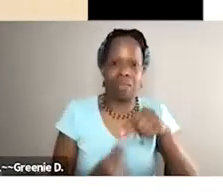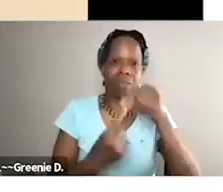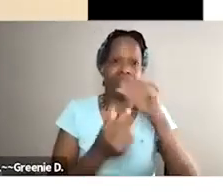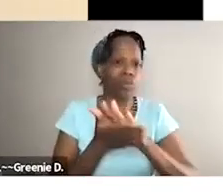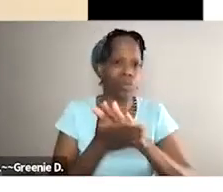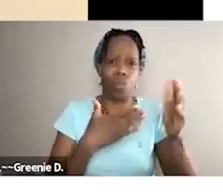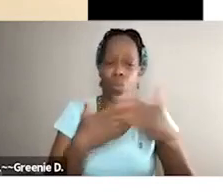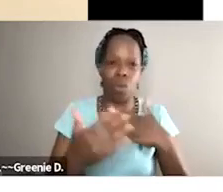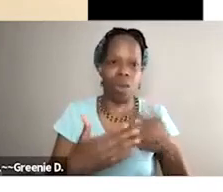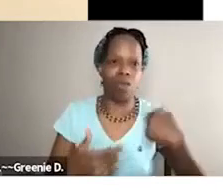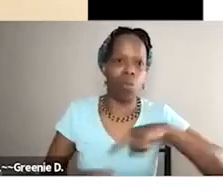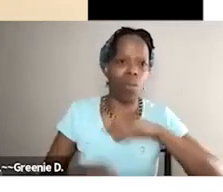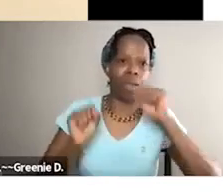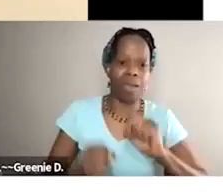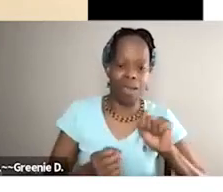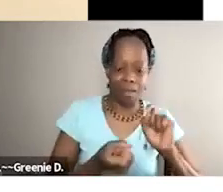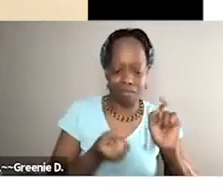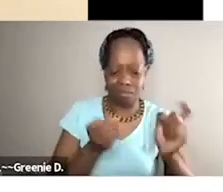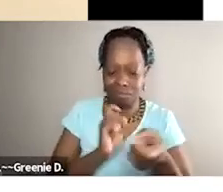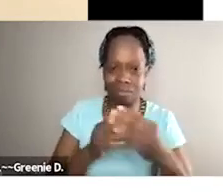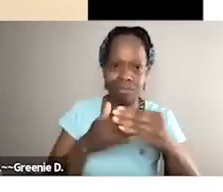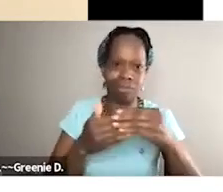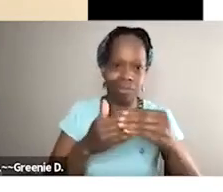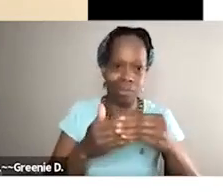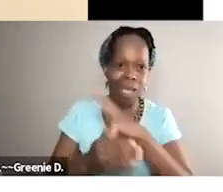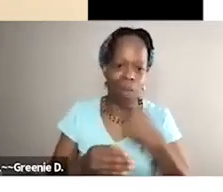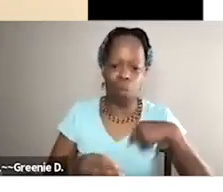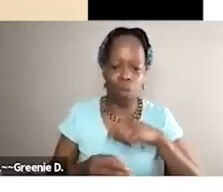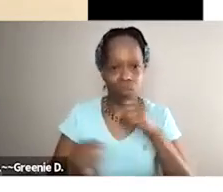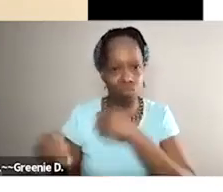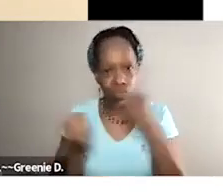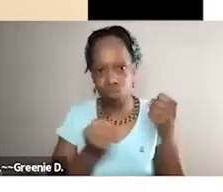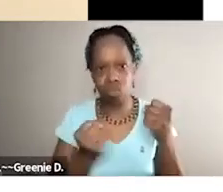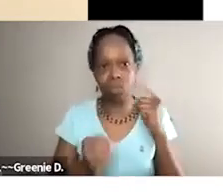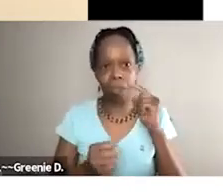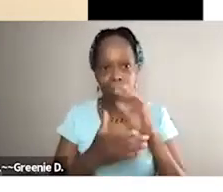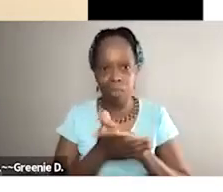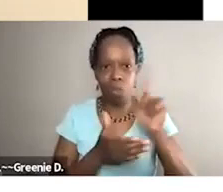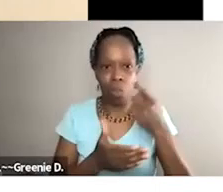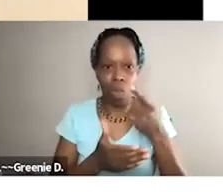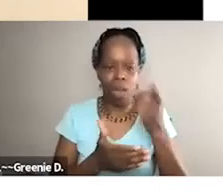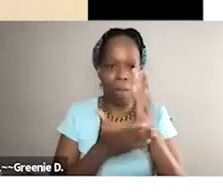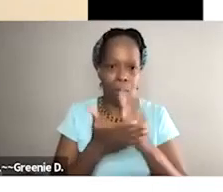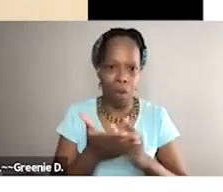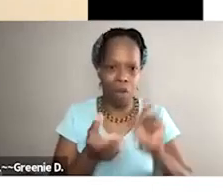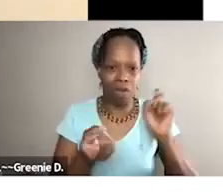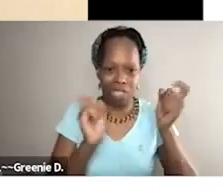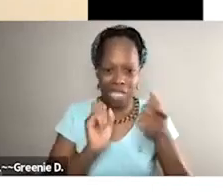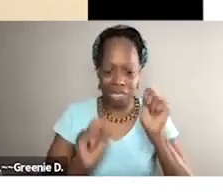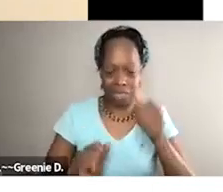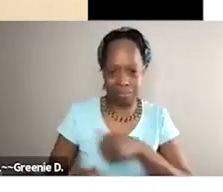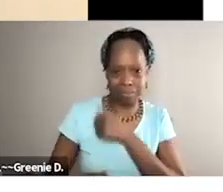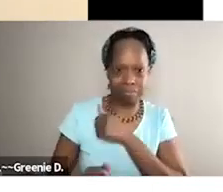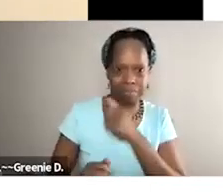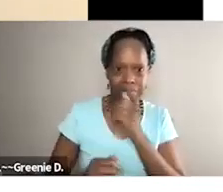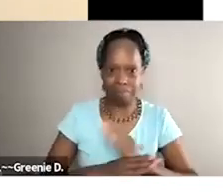But yeah, we really encourage and we believe strongly that one big part of changing attitudinal barriers or any